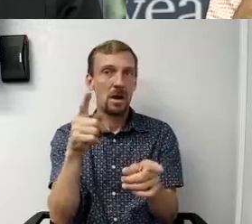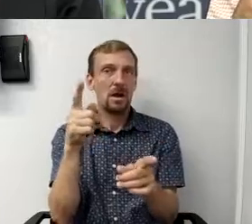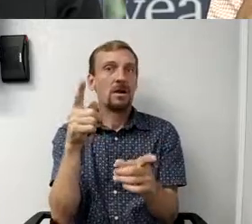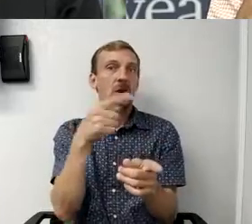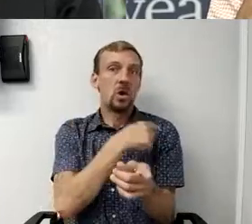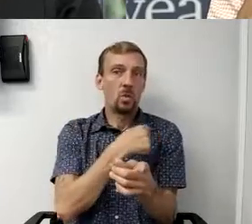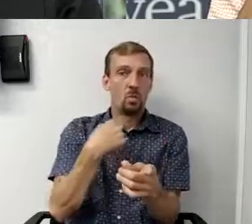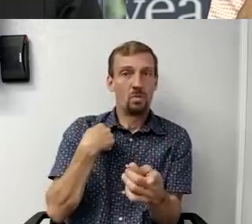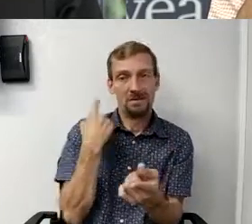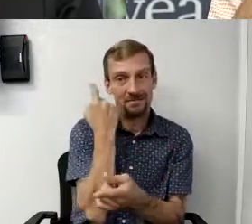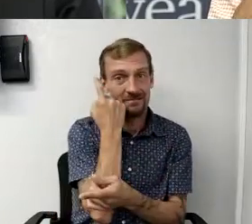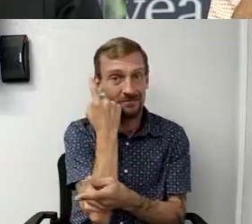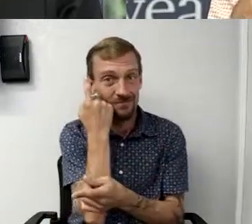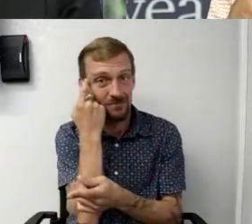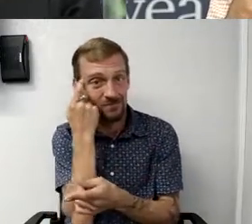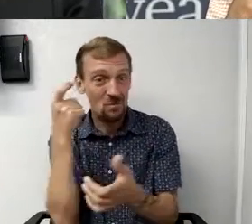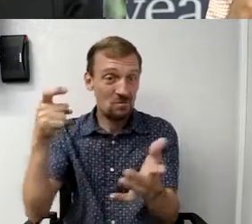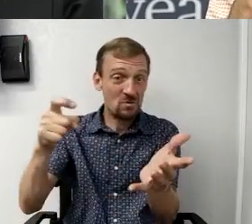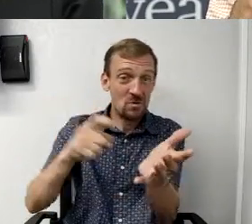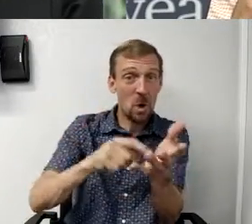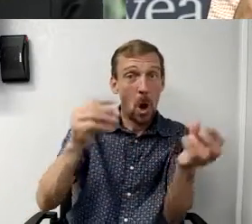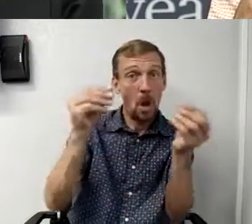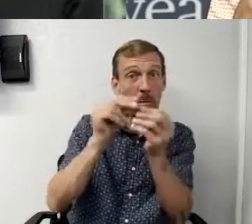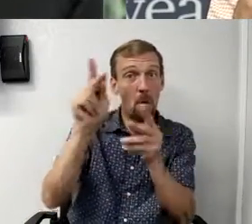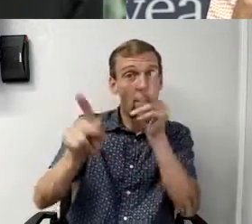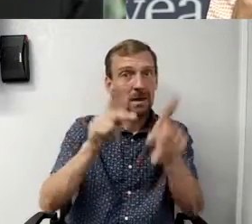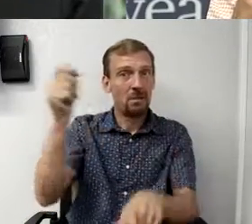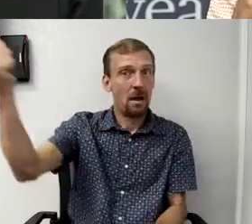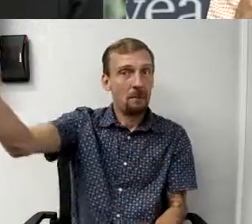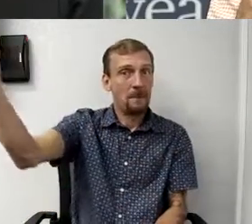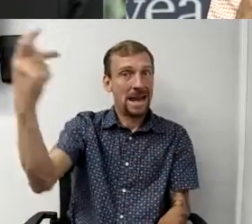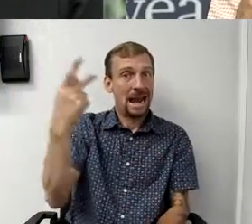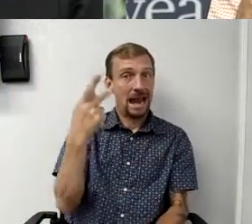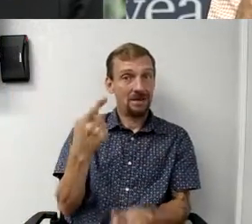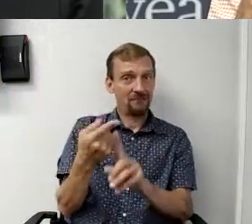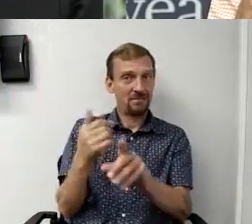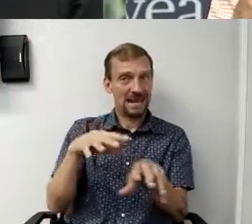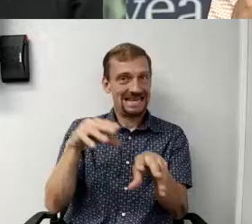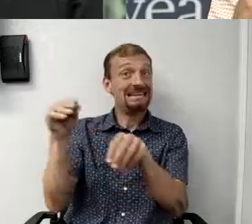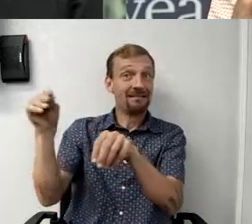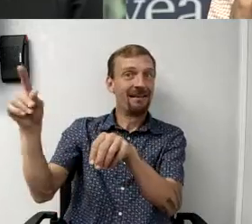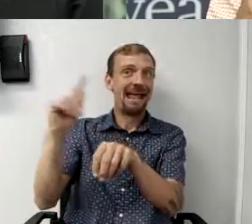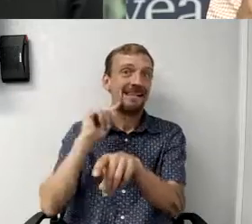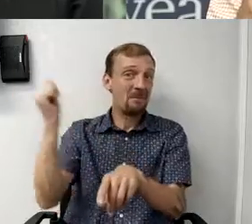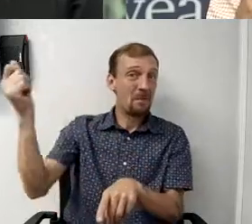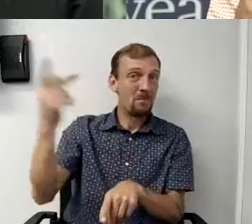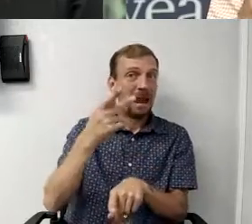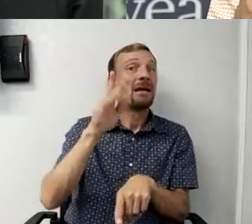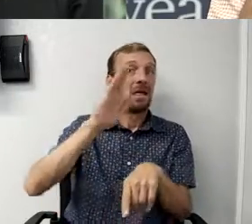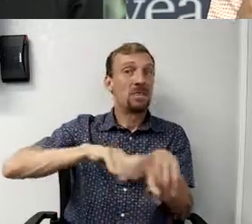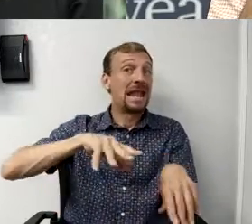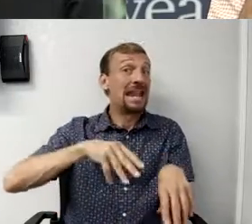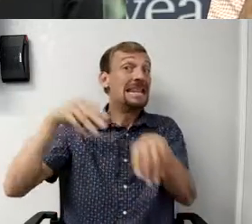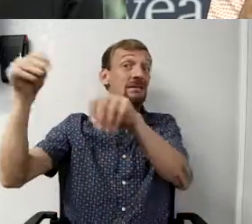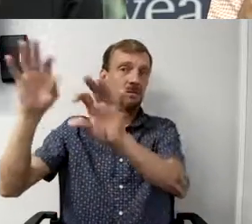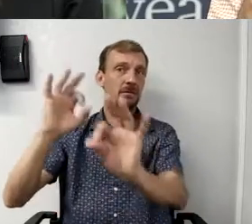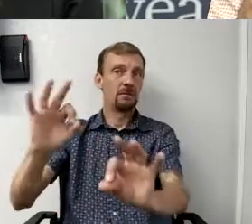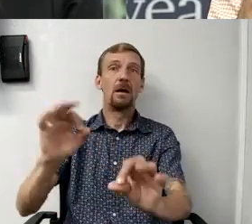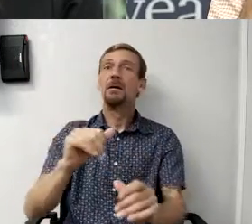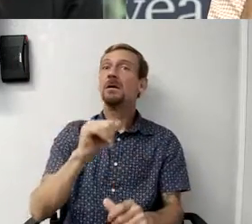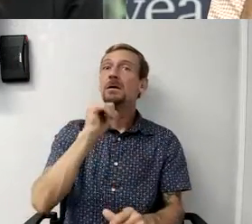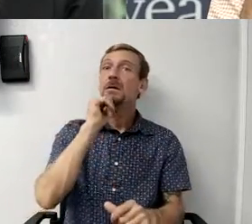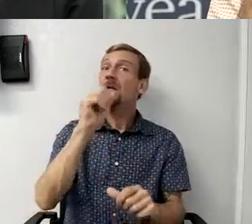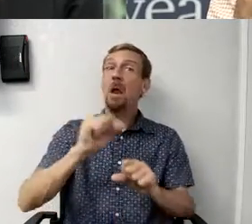are seeing more come back from leave than go out on leave, which has been great. We have not had outbreaks